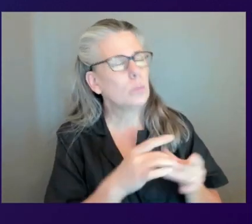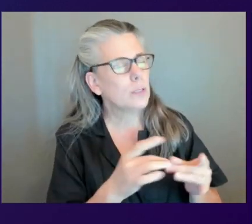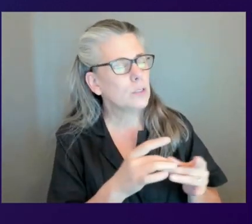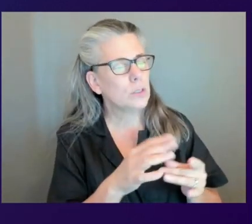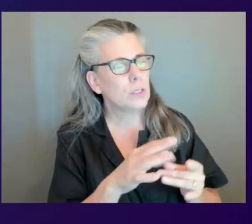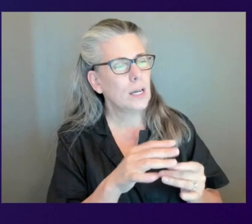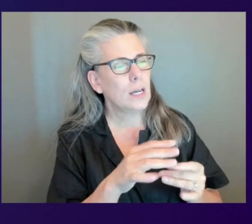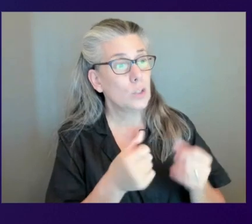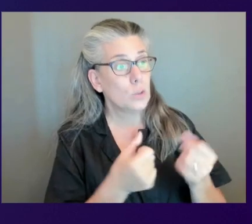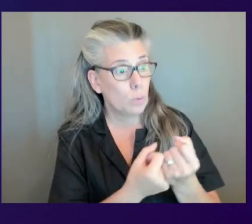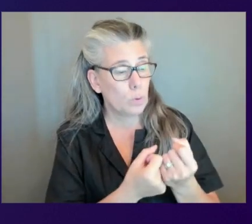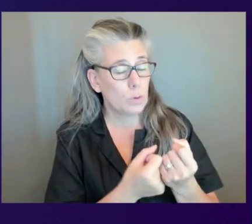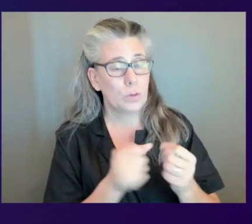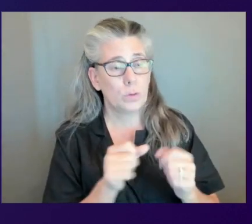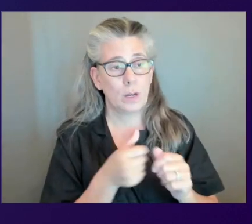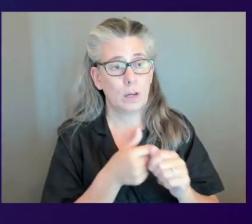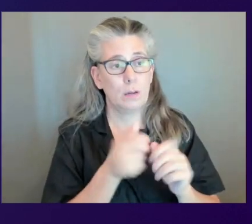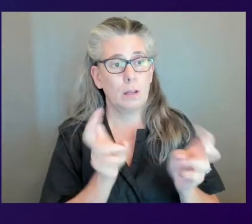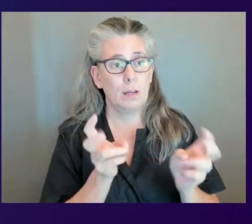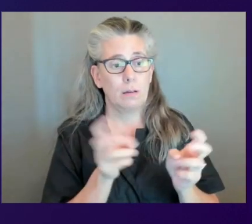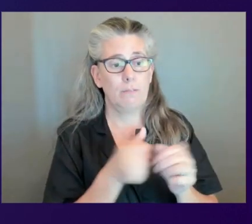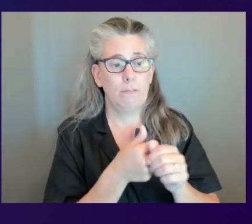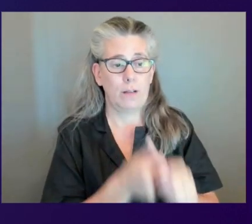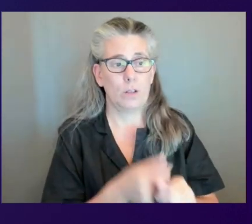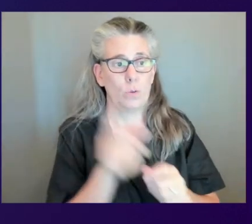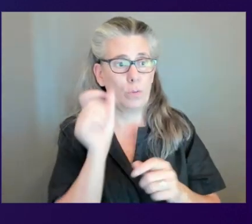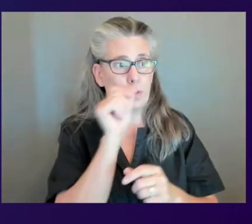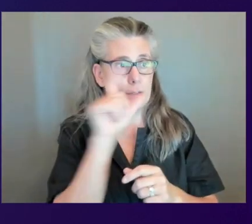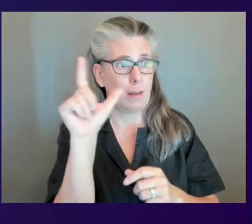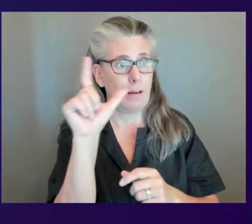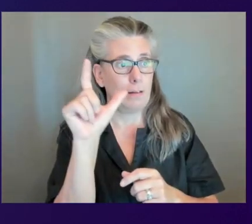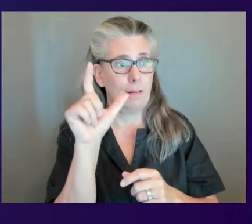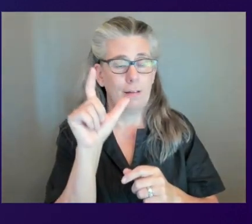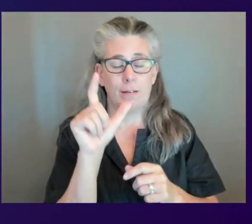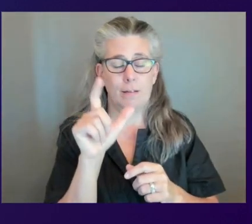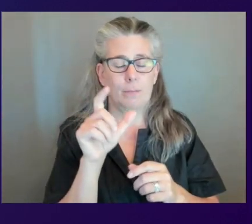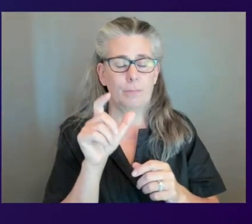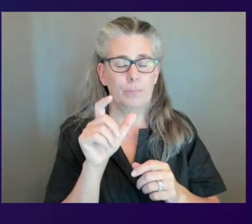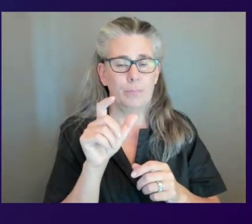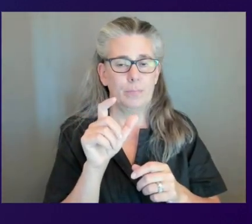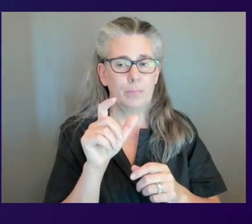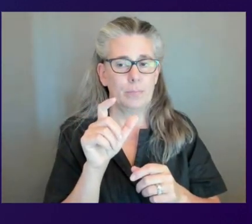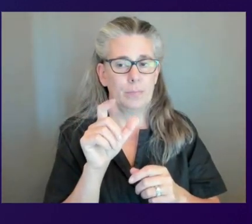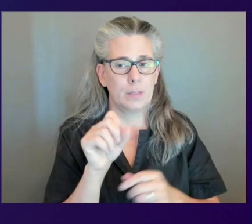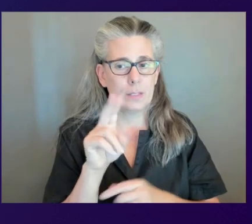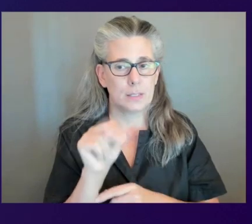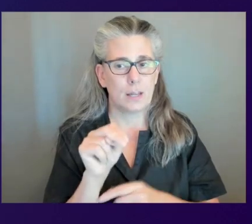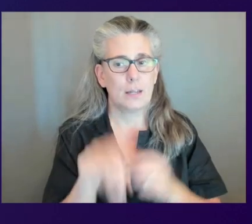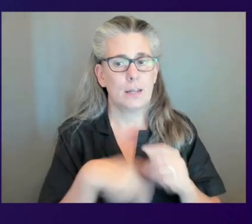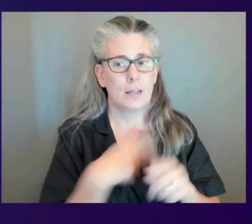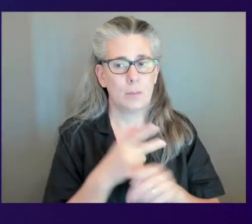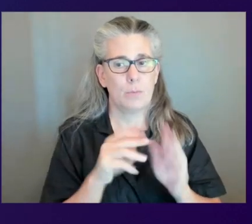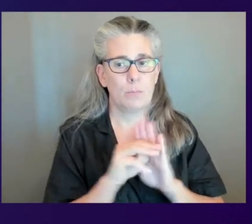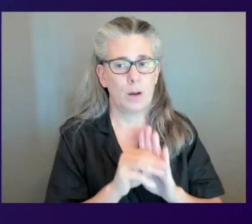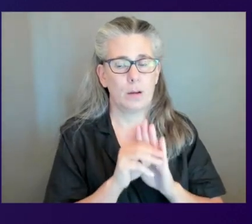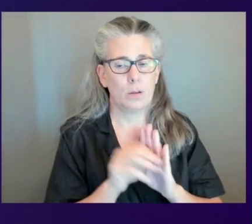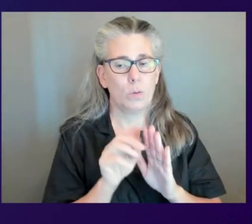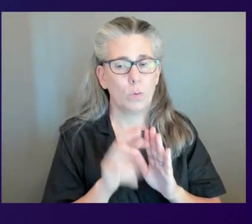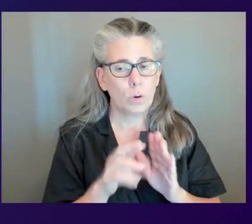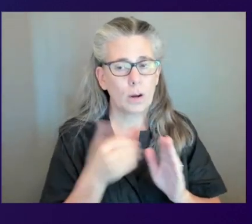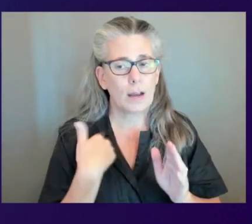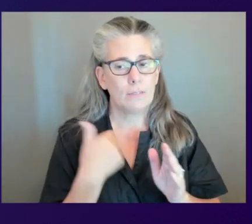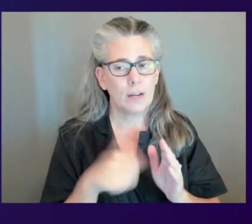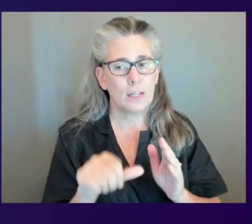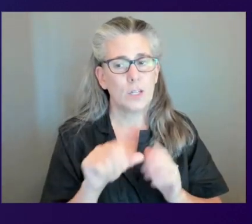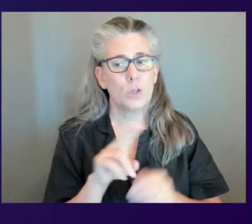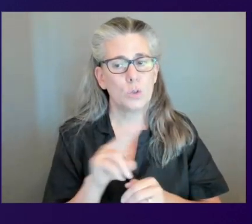do a follow the sun type of model and have Workspaces for Web in the different regions as the sun is up. So I can see